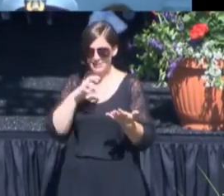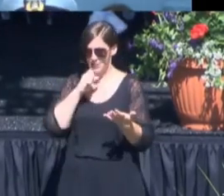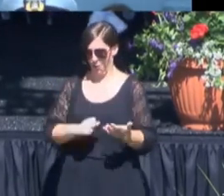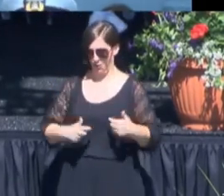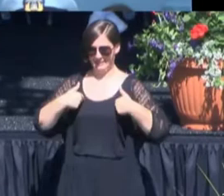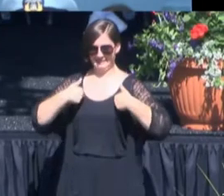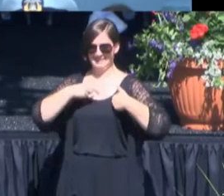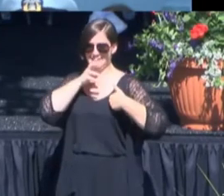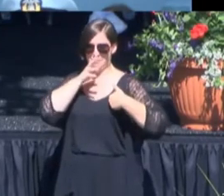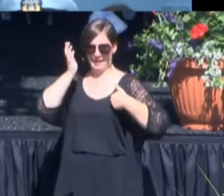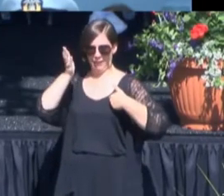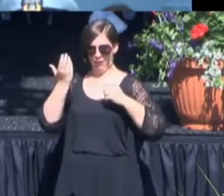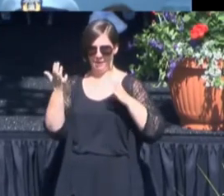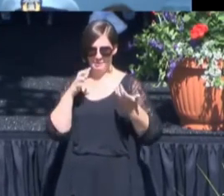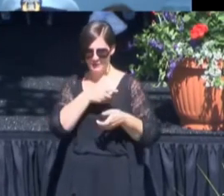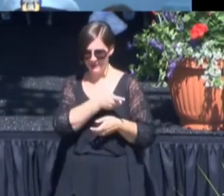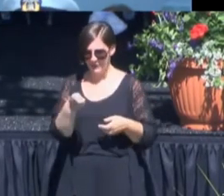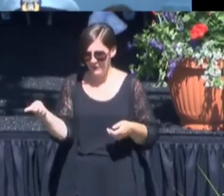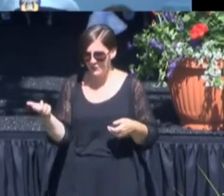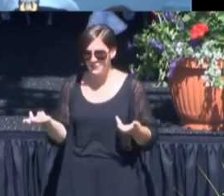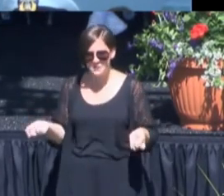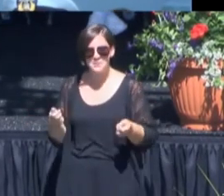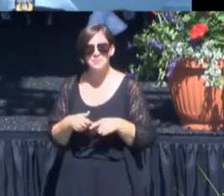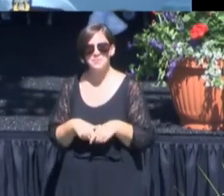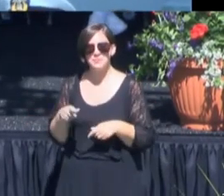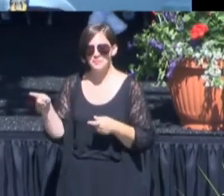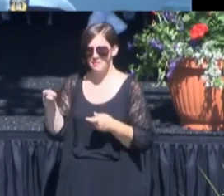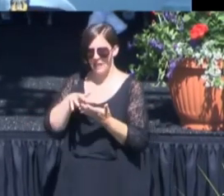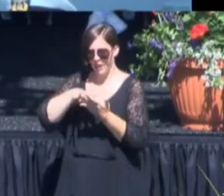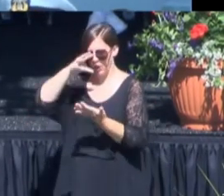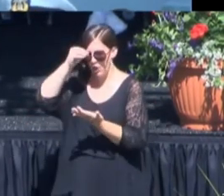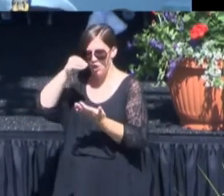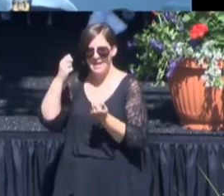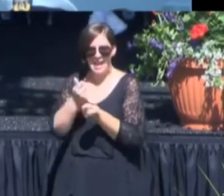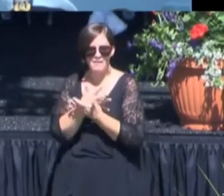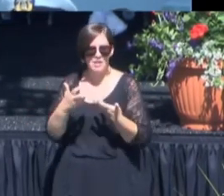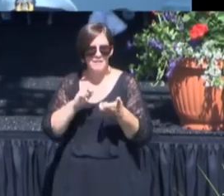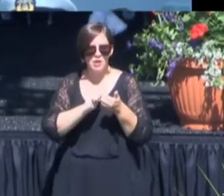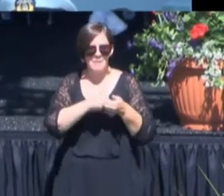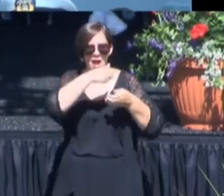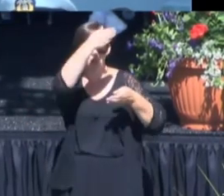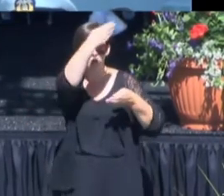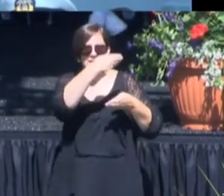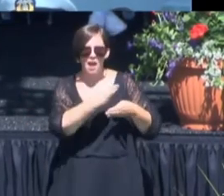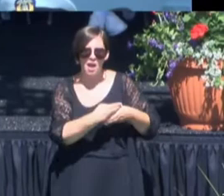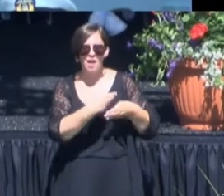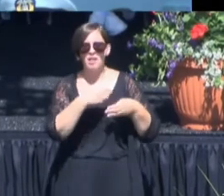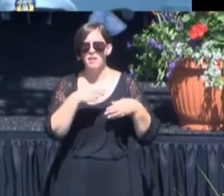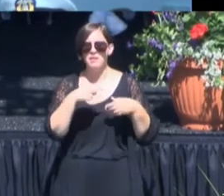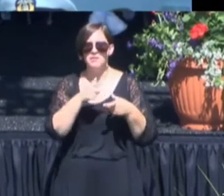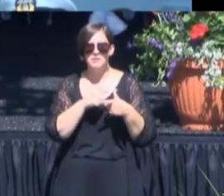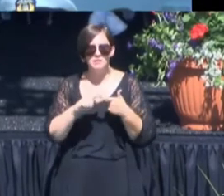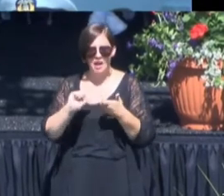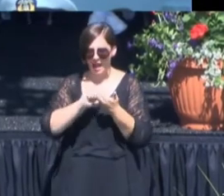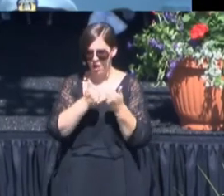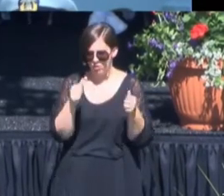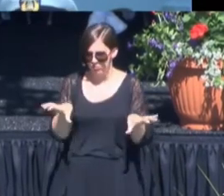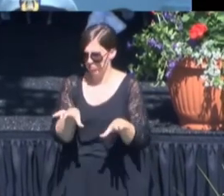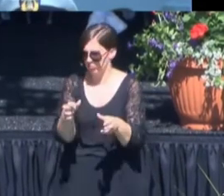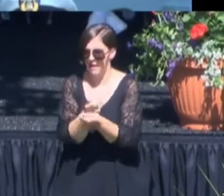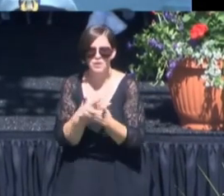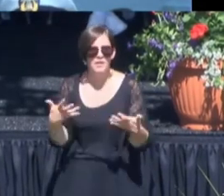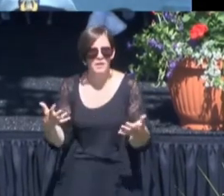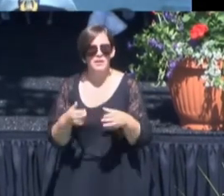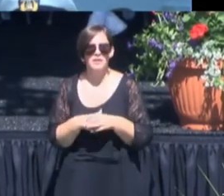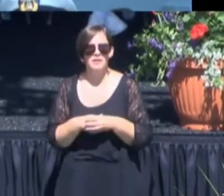is compared to you. And aboard there, he learned everything from furling sails to taking bilge soundings and more.